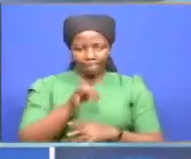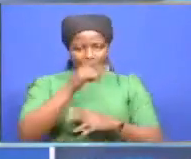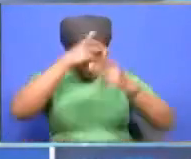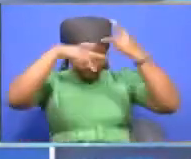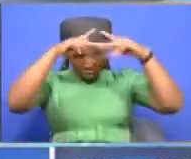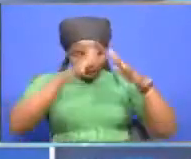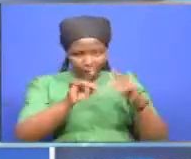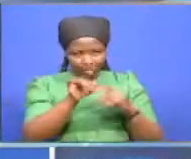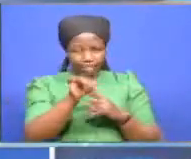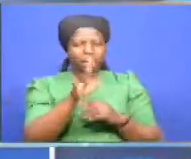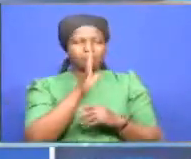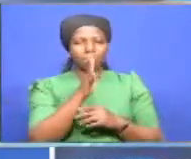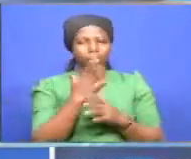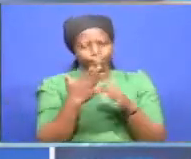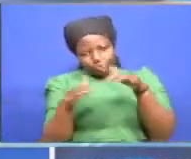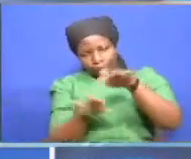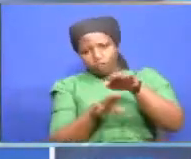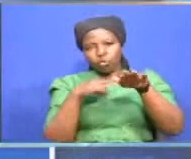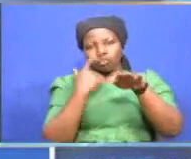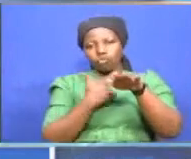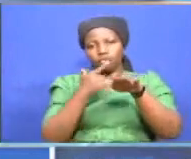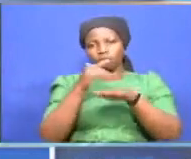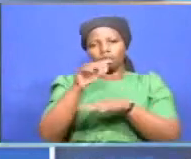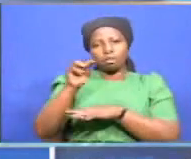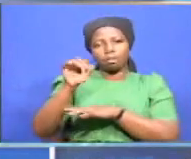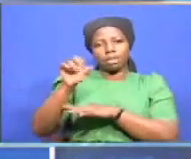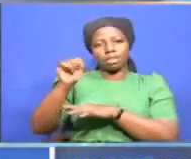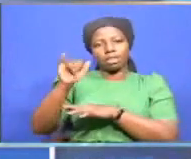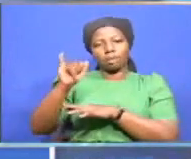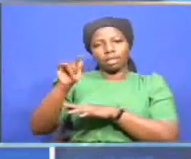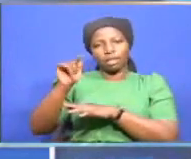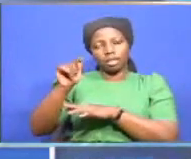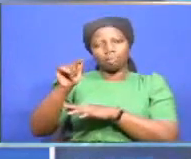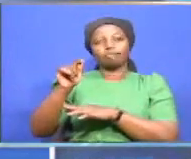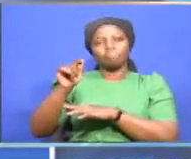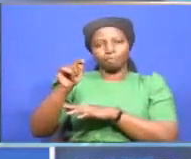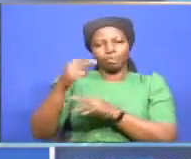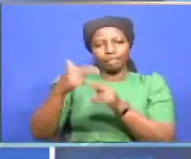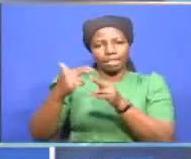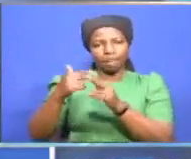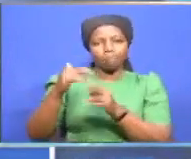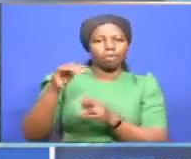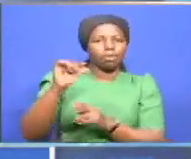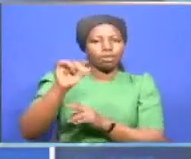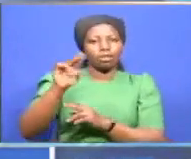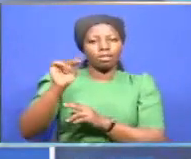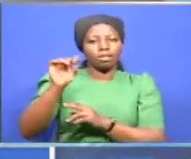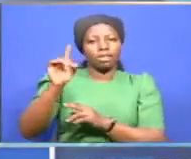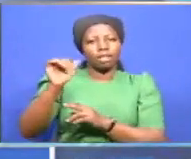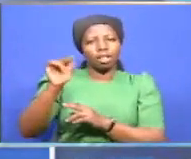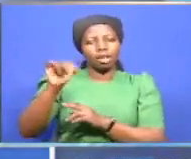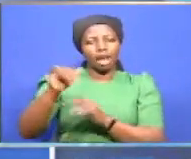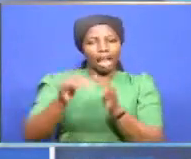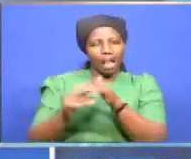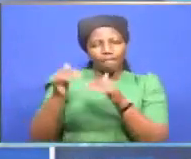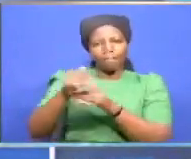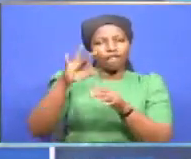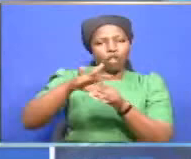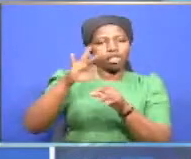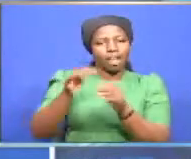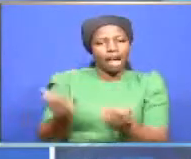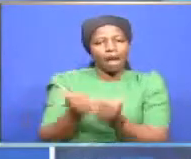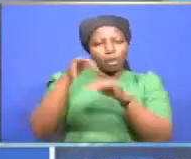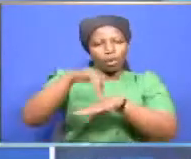The professor will be deputized by his Marsabit counterpart, Hargura Godana, following a vote conducted on Thursday morning.